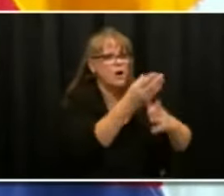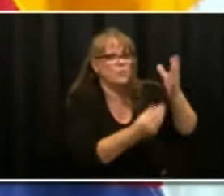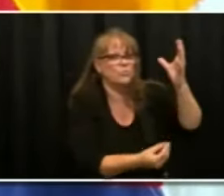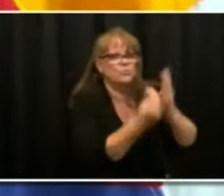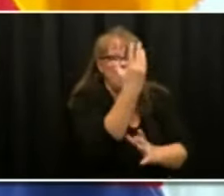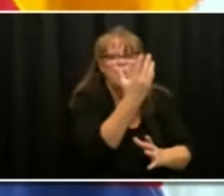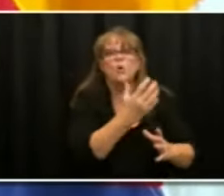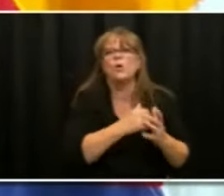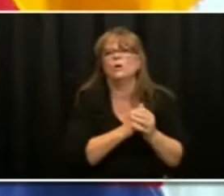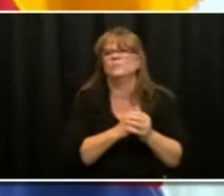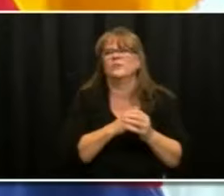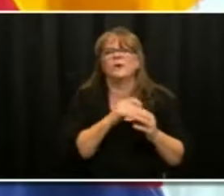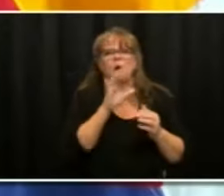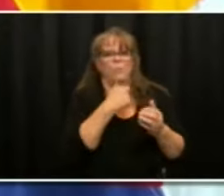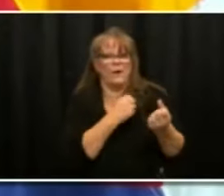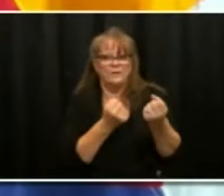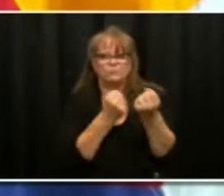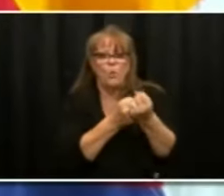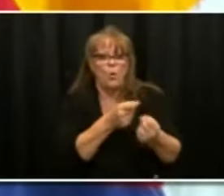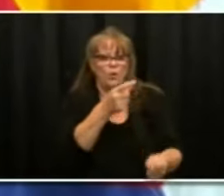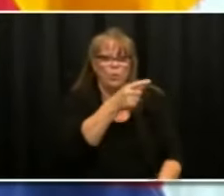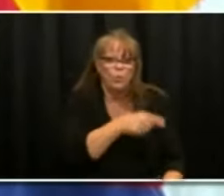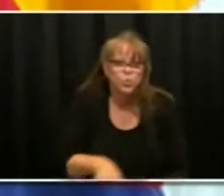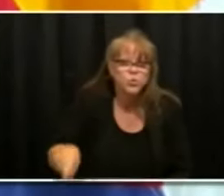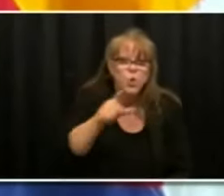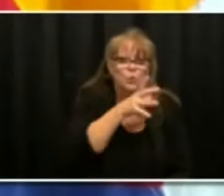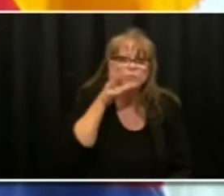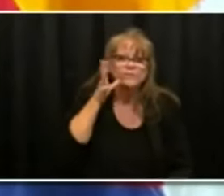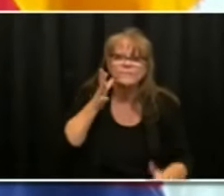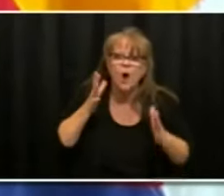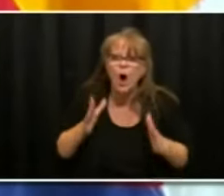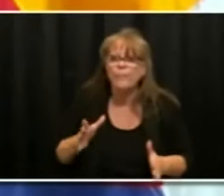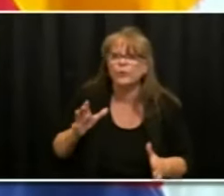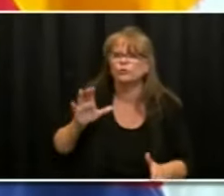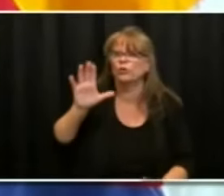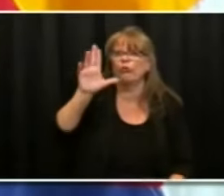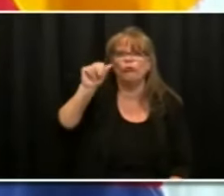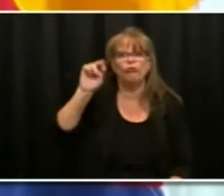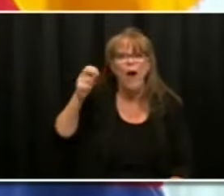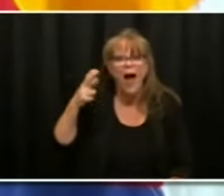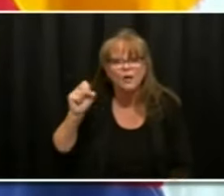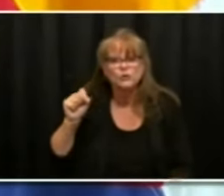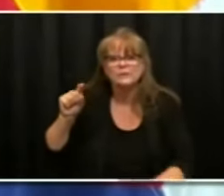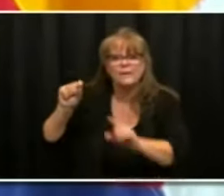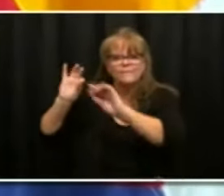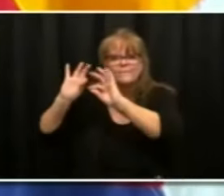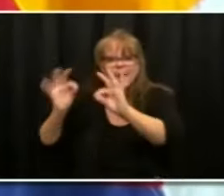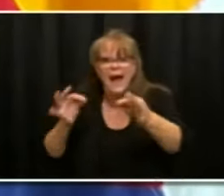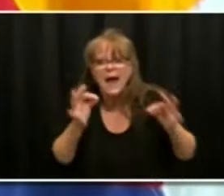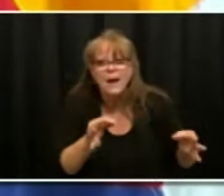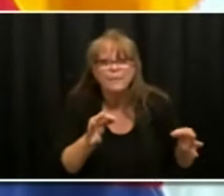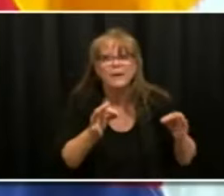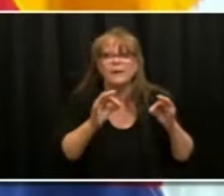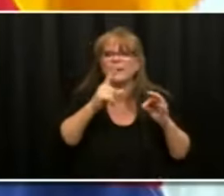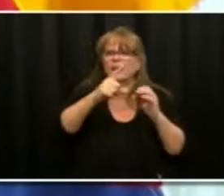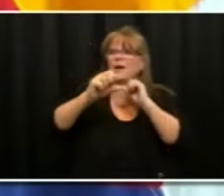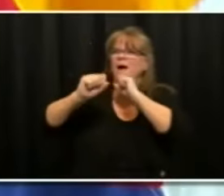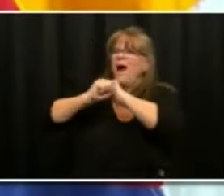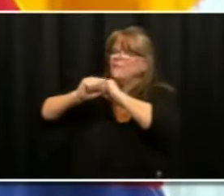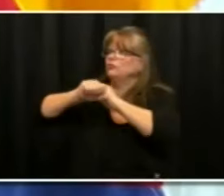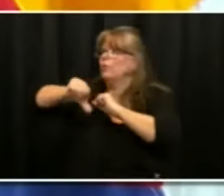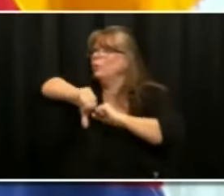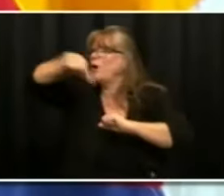ranch families. We are promoting Colorado products to international buyers on virtual platforms, connecting consumers